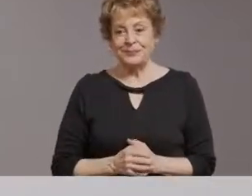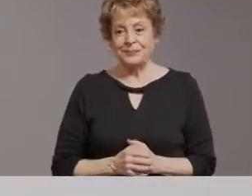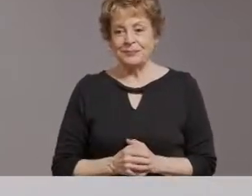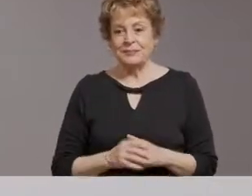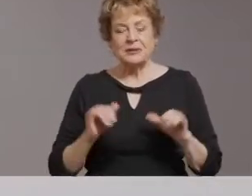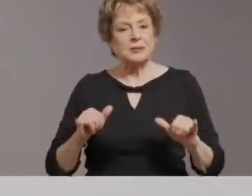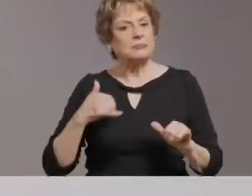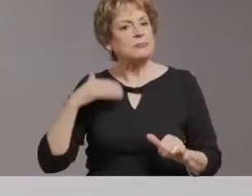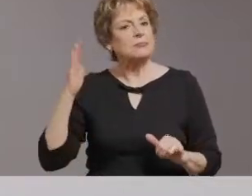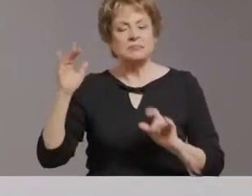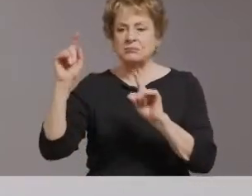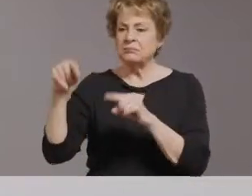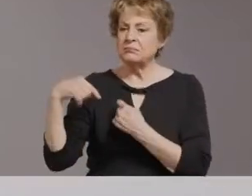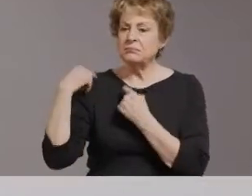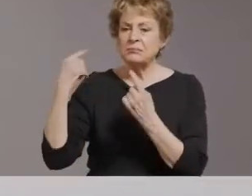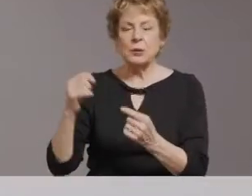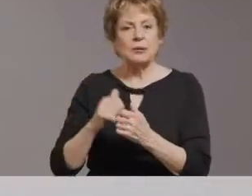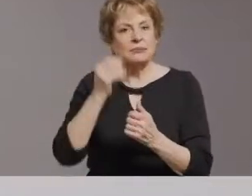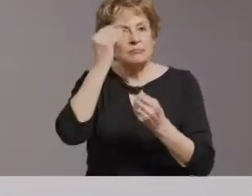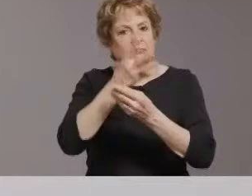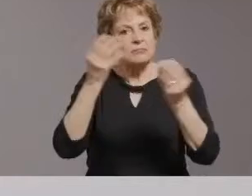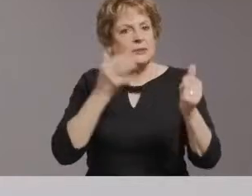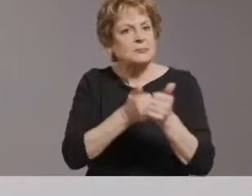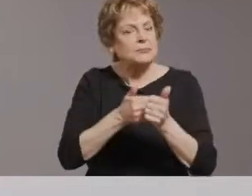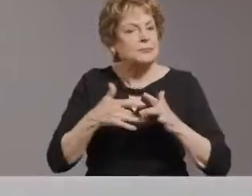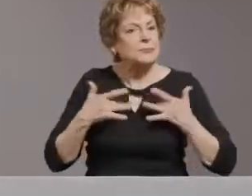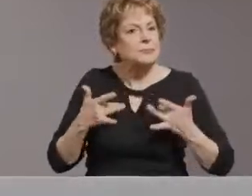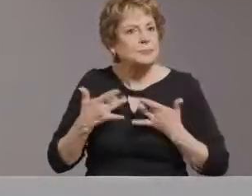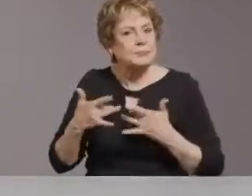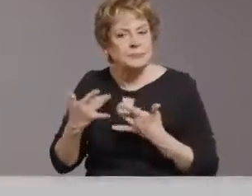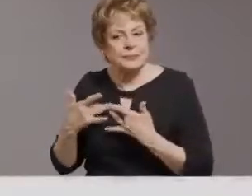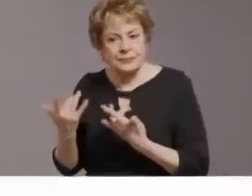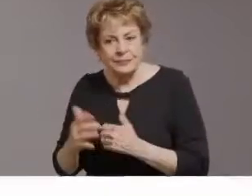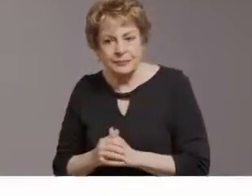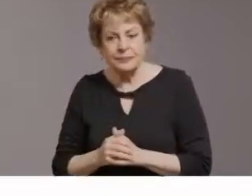leave time to answer questions at the end.